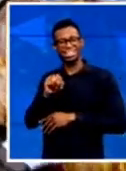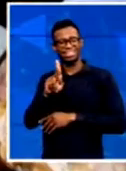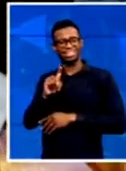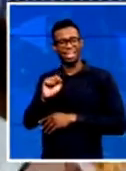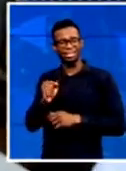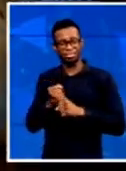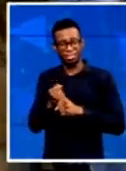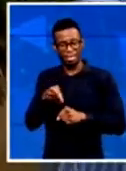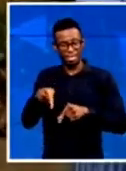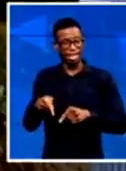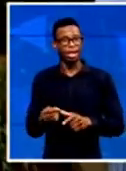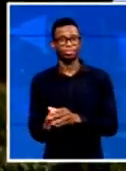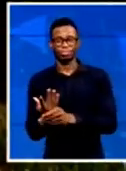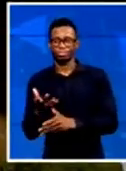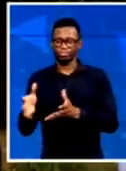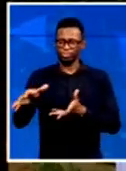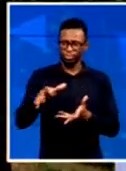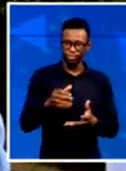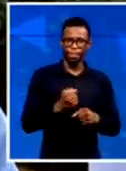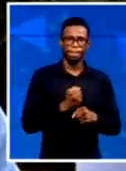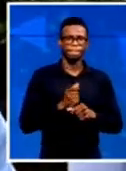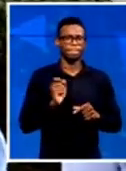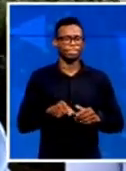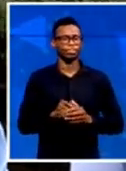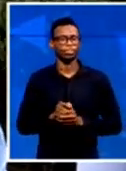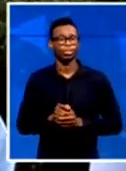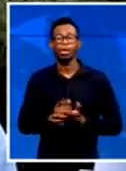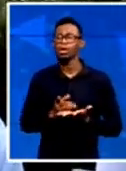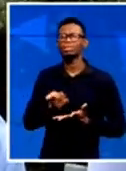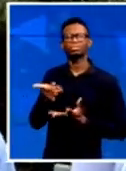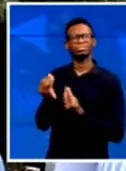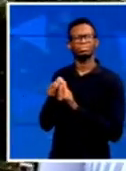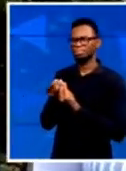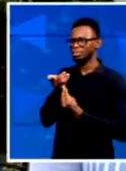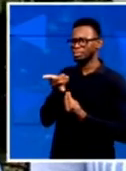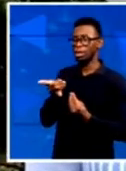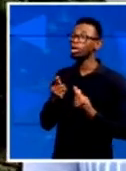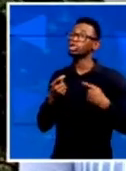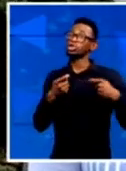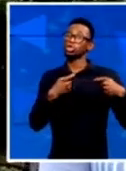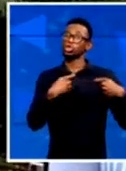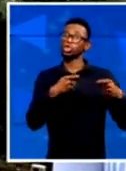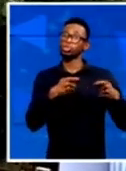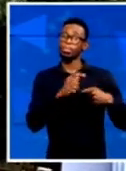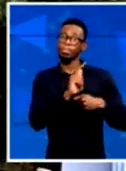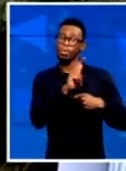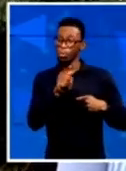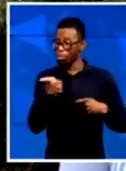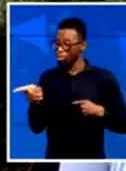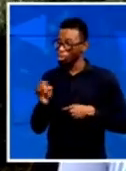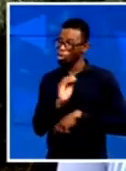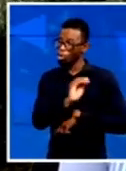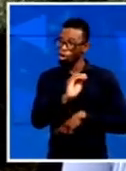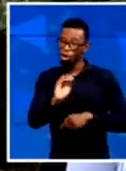telling us, can you find them in any leading retail stores currently, your fruits also and your vegetables? The